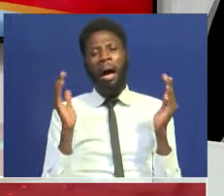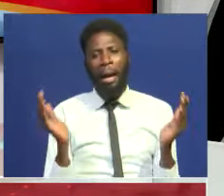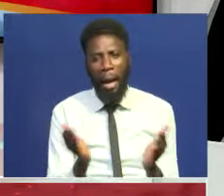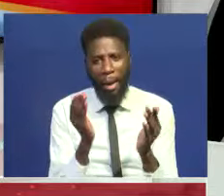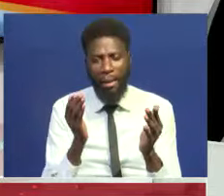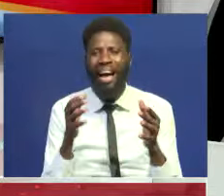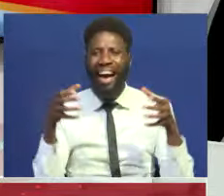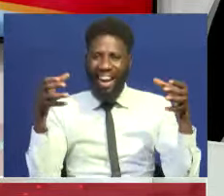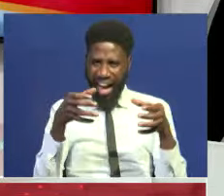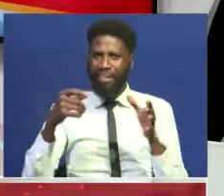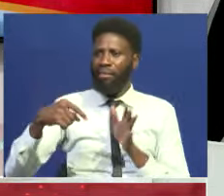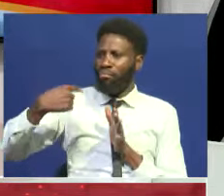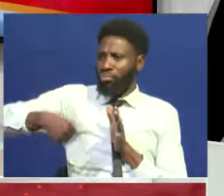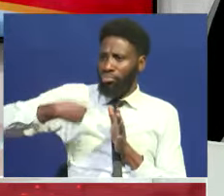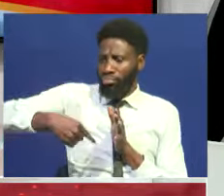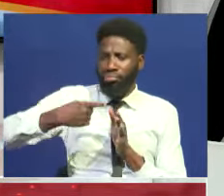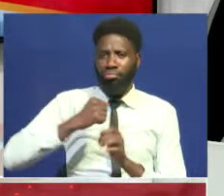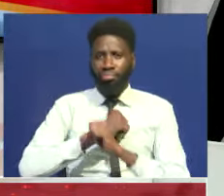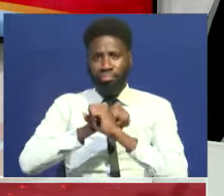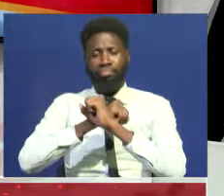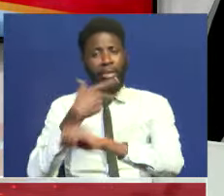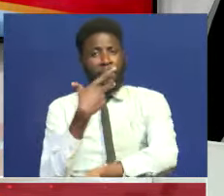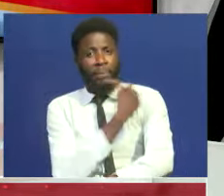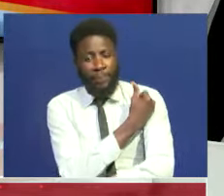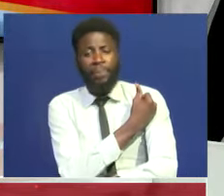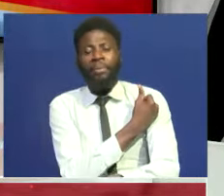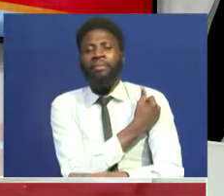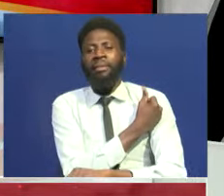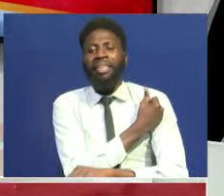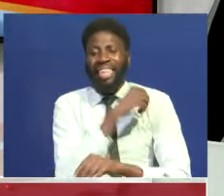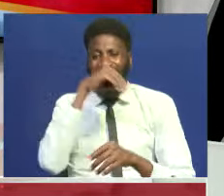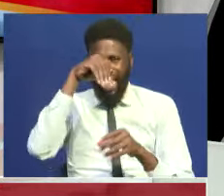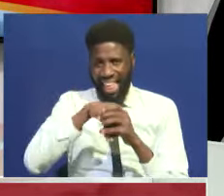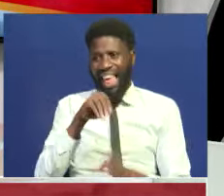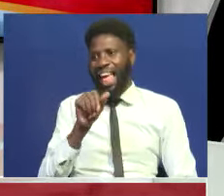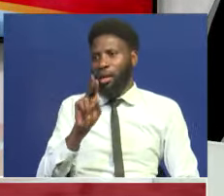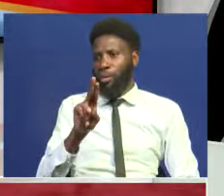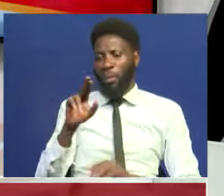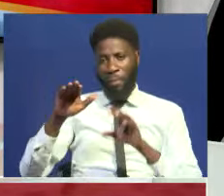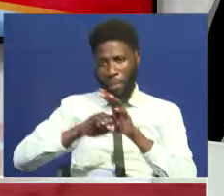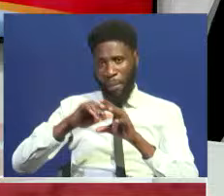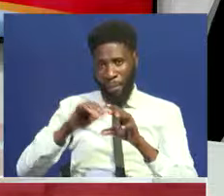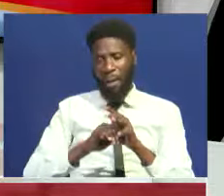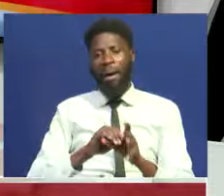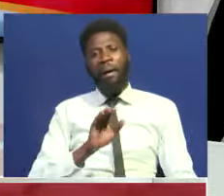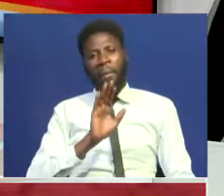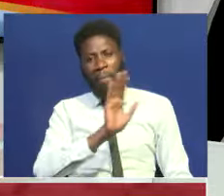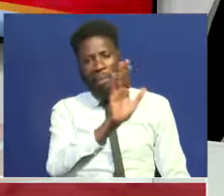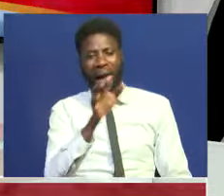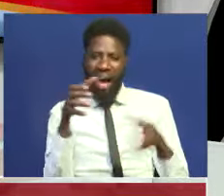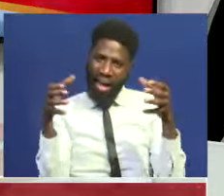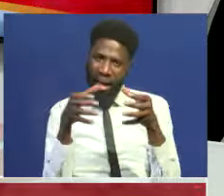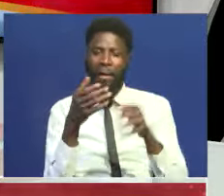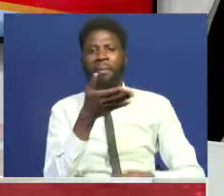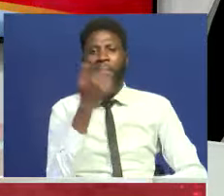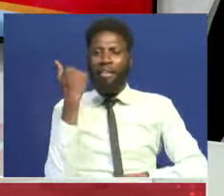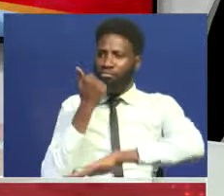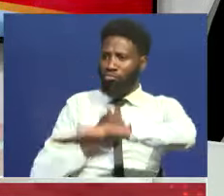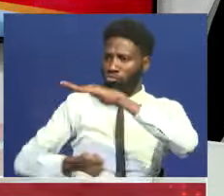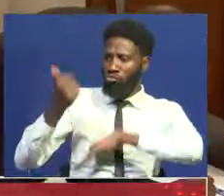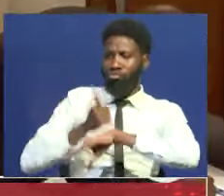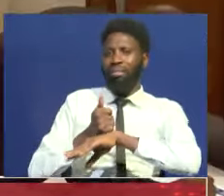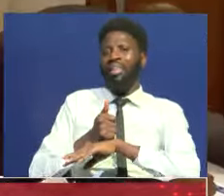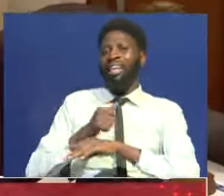manufacturing companies within the African Union member states to put up their companies in Kenya's special economic